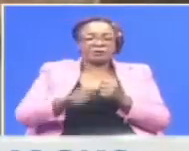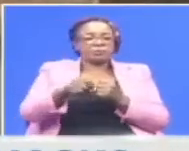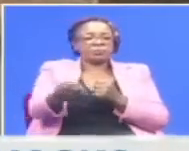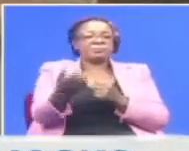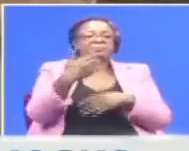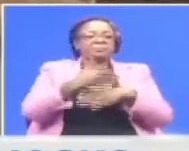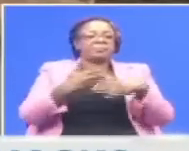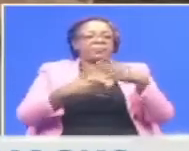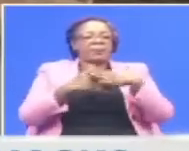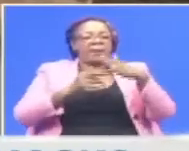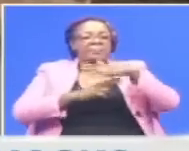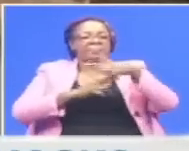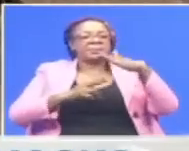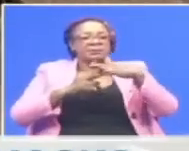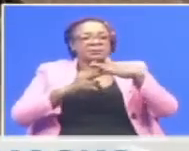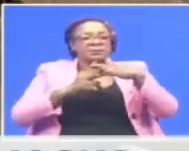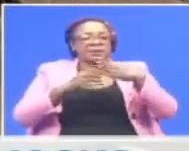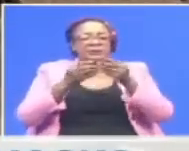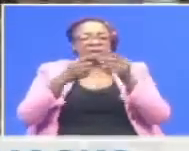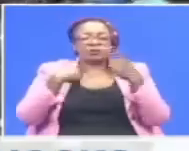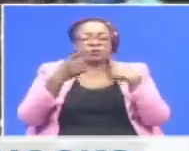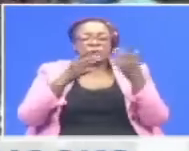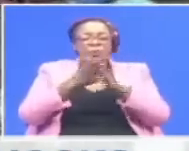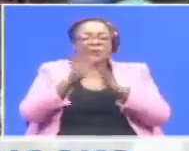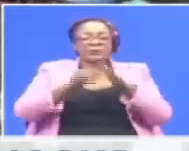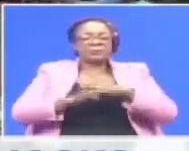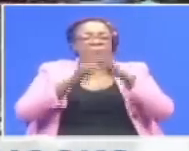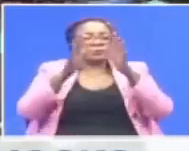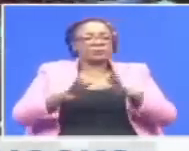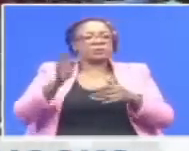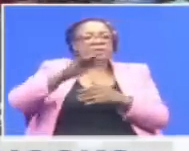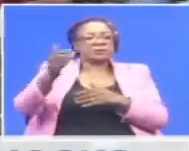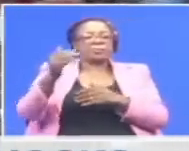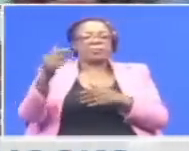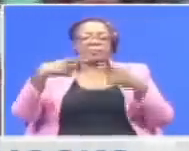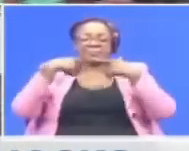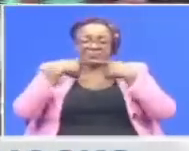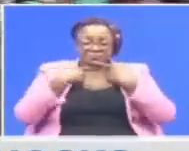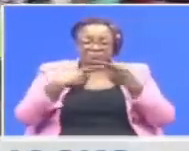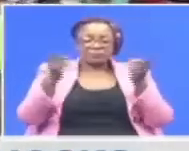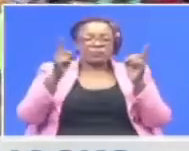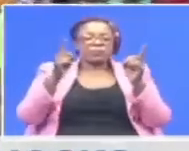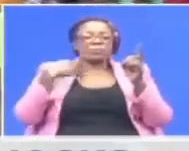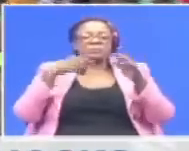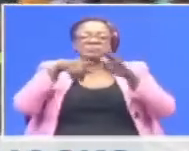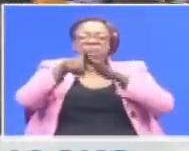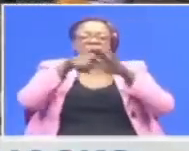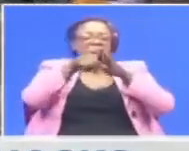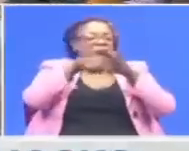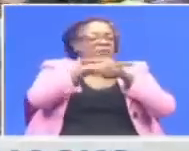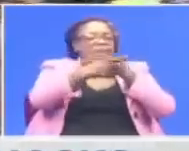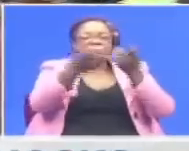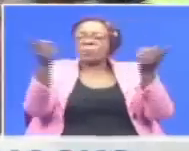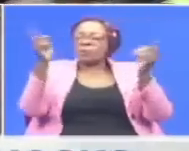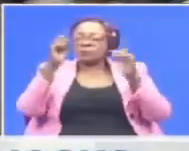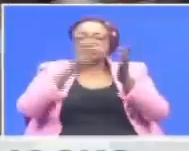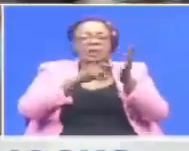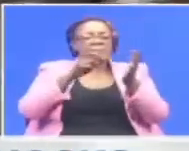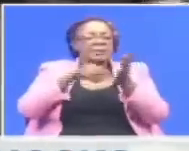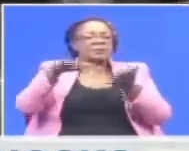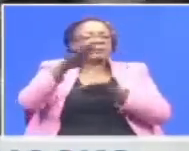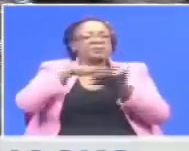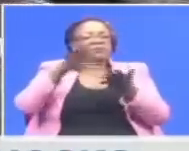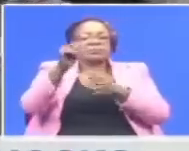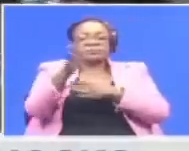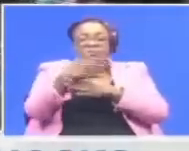Enziu Bridge and then addressed his supporters in Mwingi Town, he announced that he will be traversing the entire Ukambani area beginning